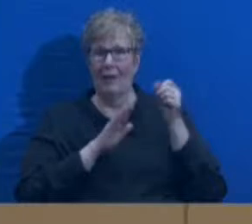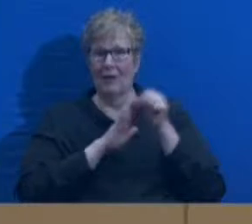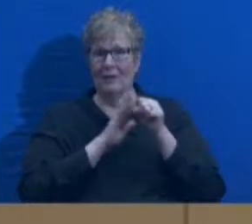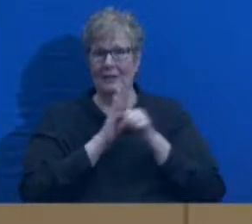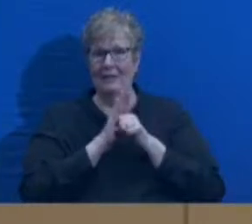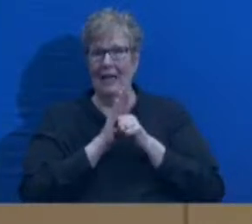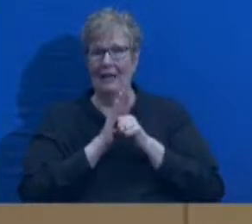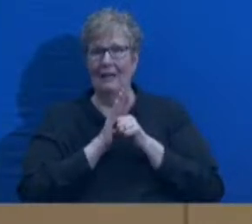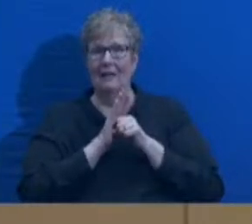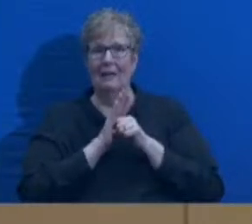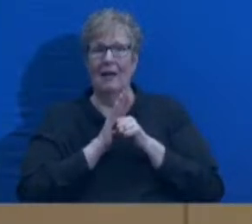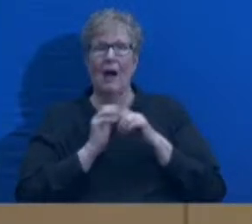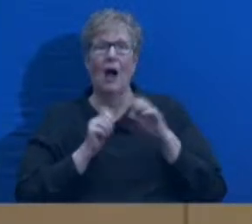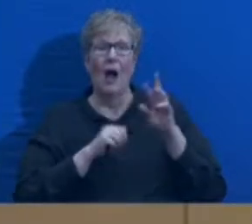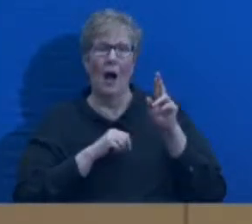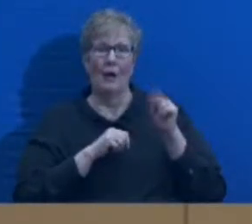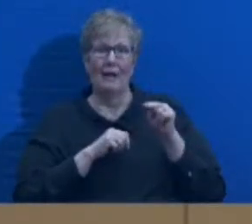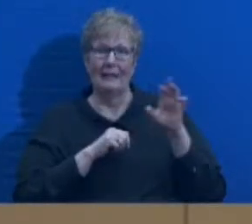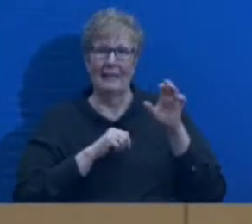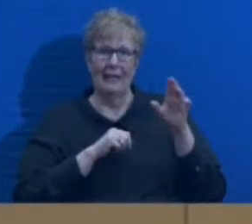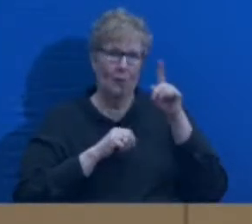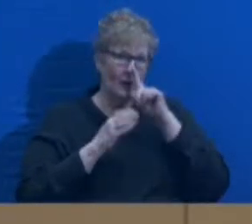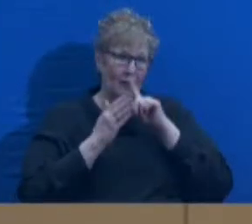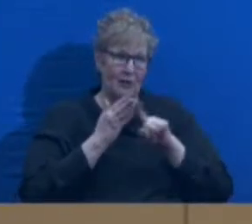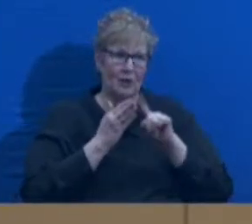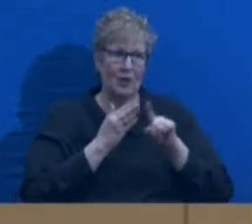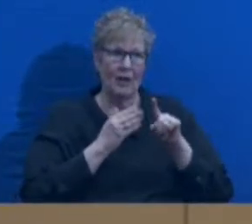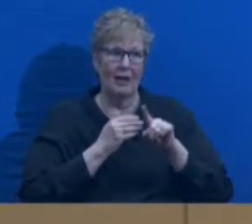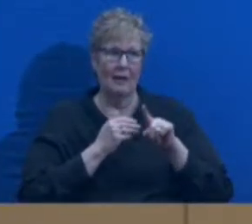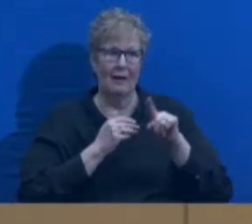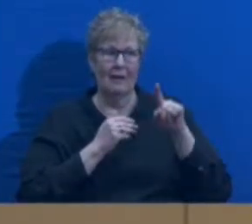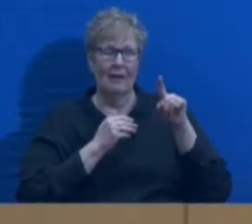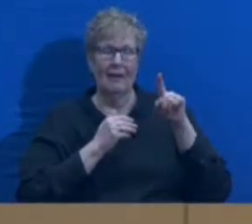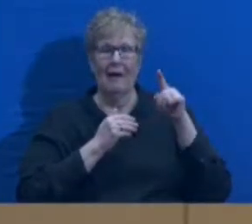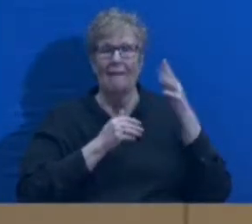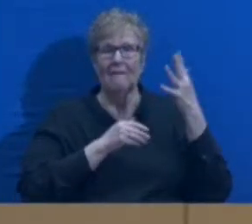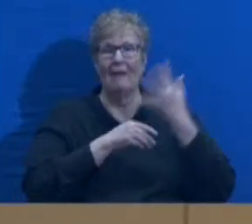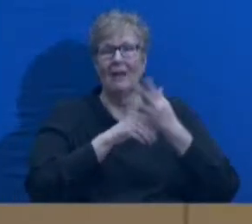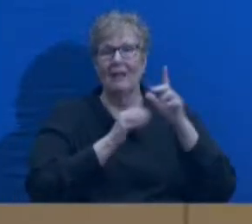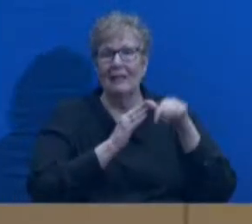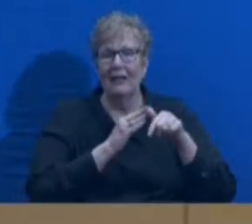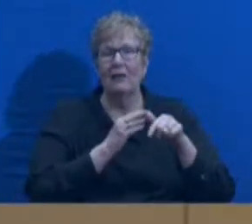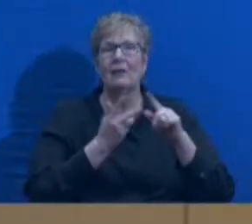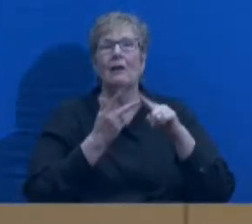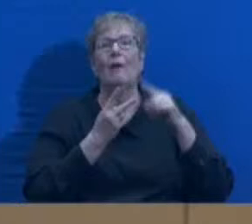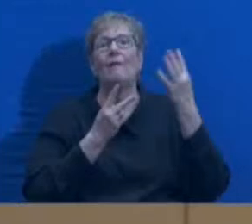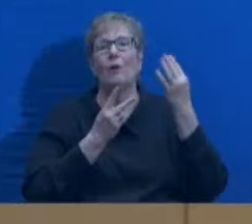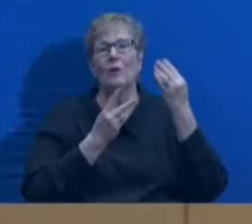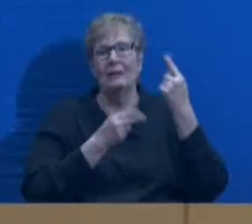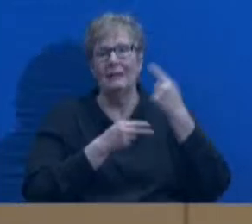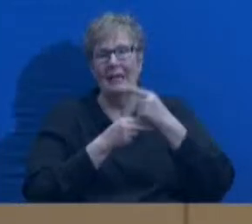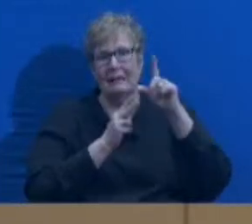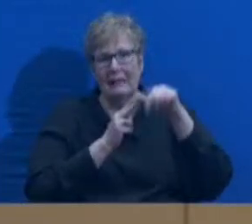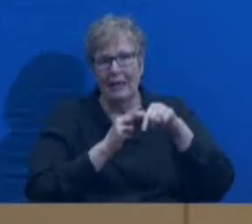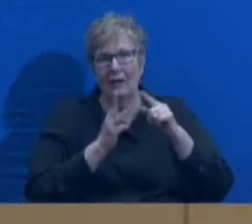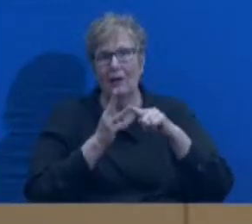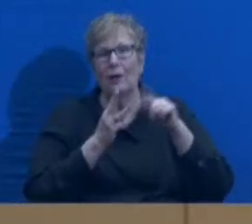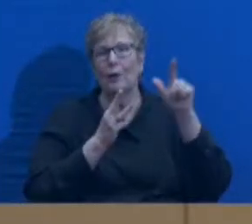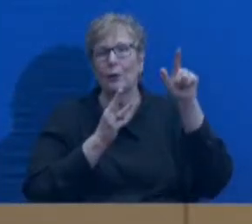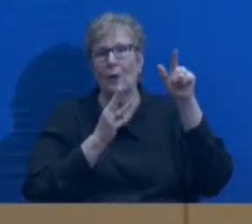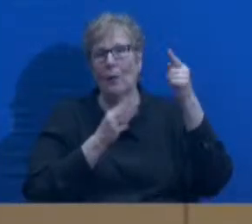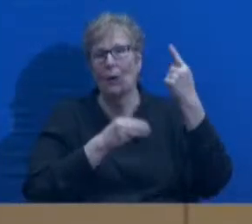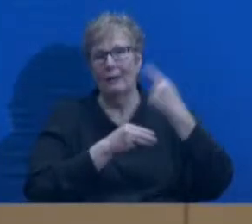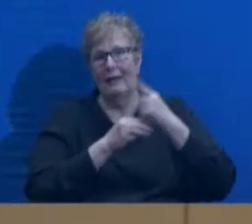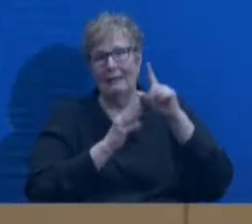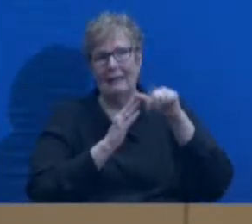be followed up by the RNC on 5, 14, and 21 days. And if there are any